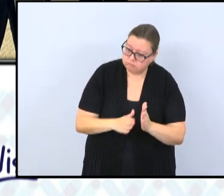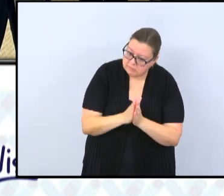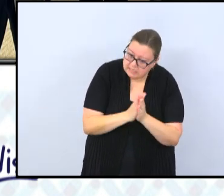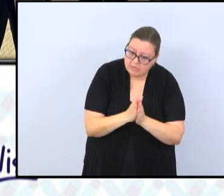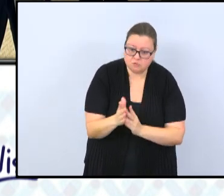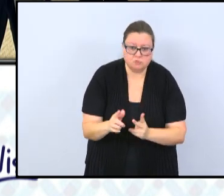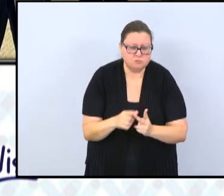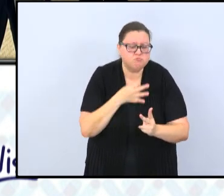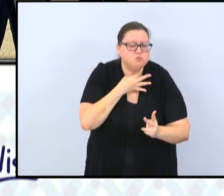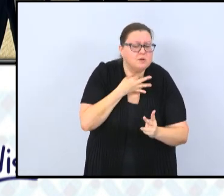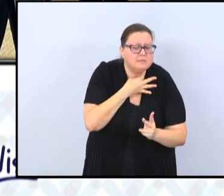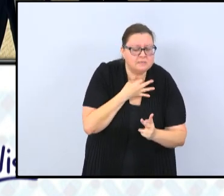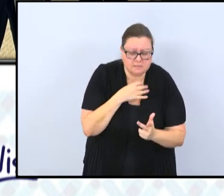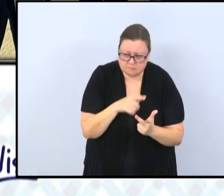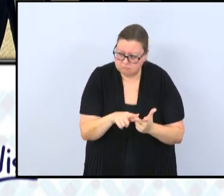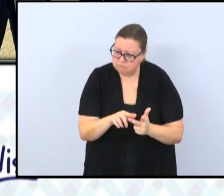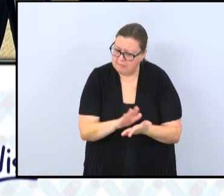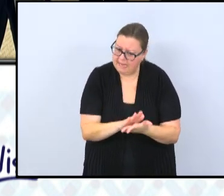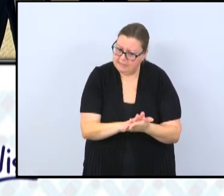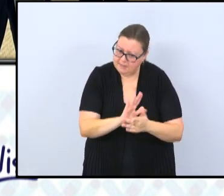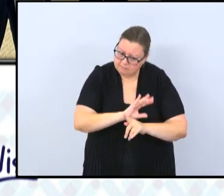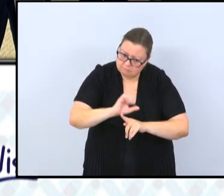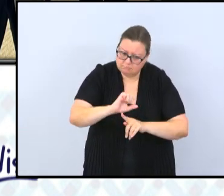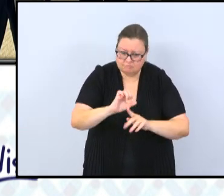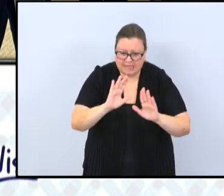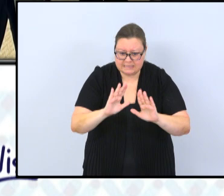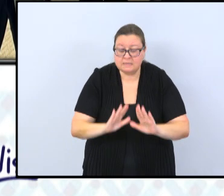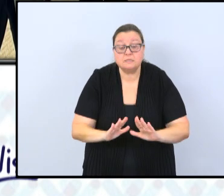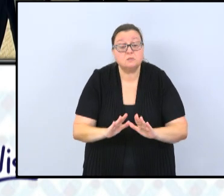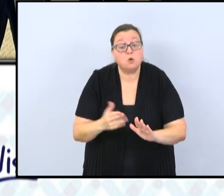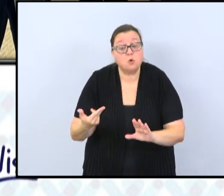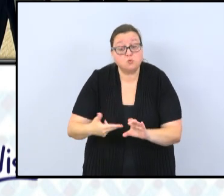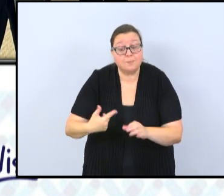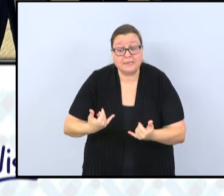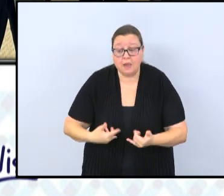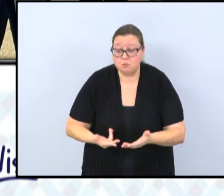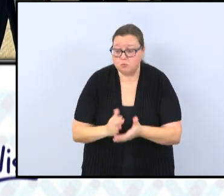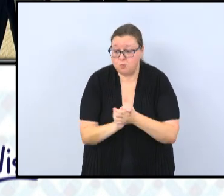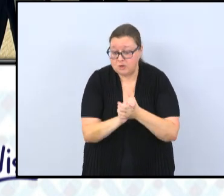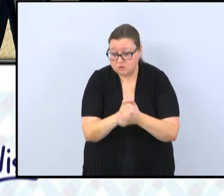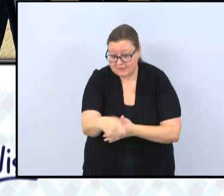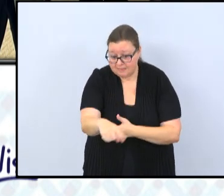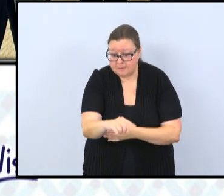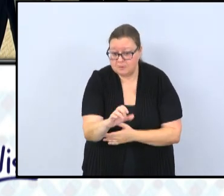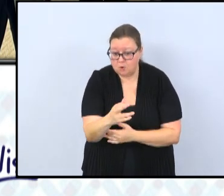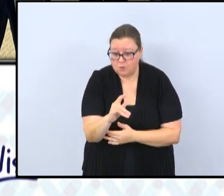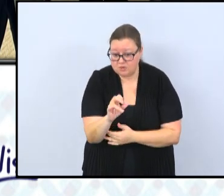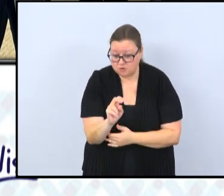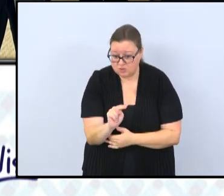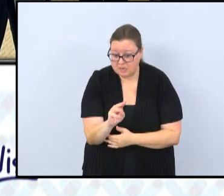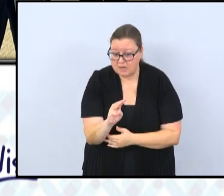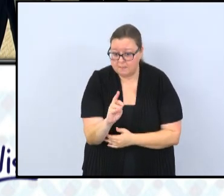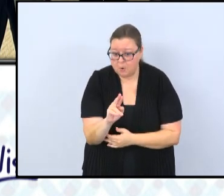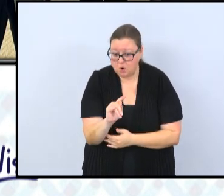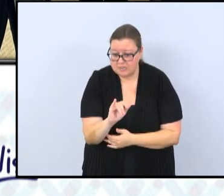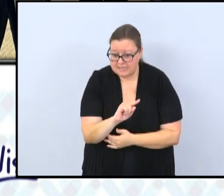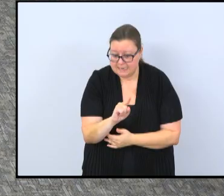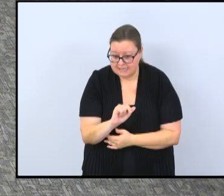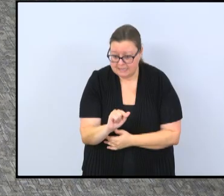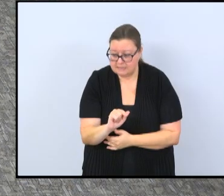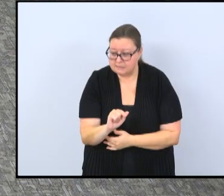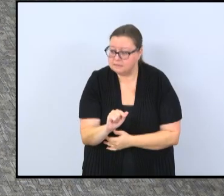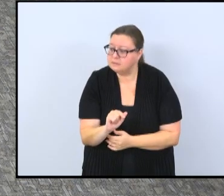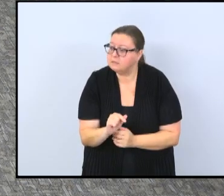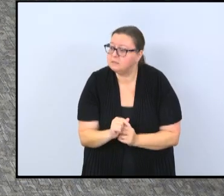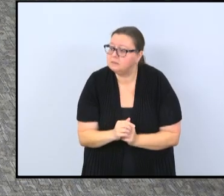curiosity, and academic excellence. Please join me in congratulating them. Christian Martinez.